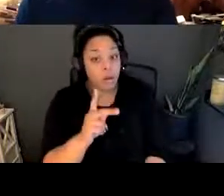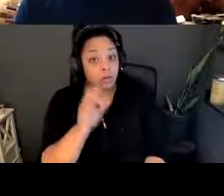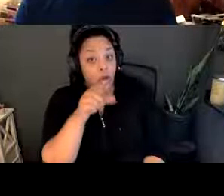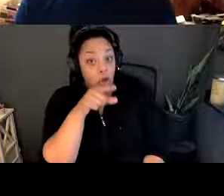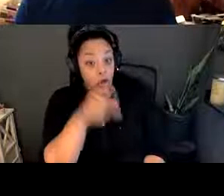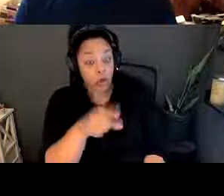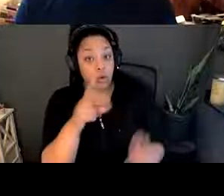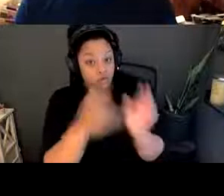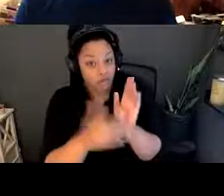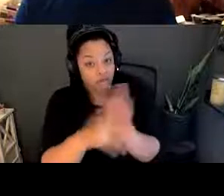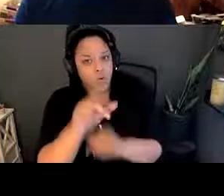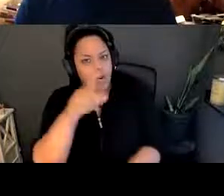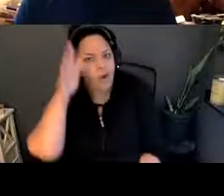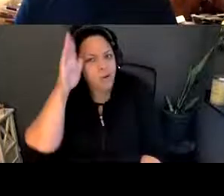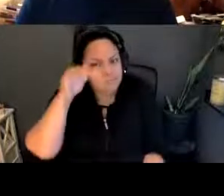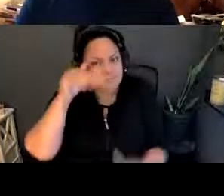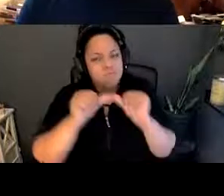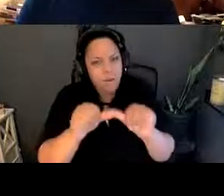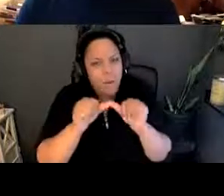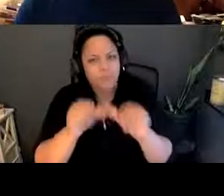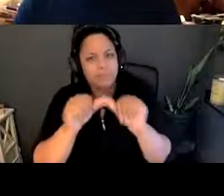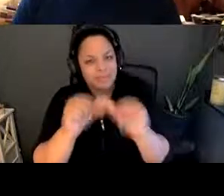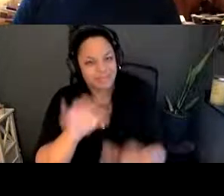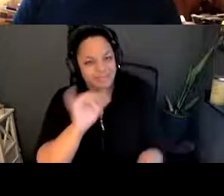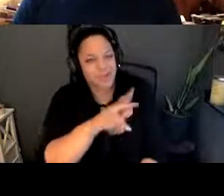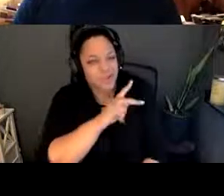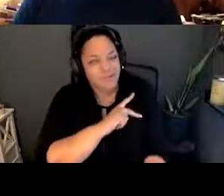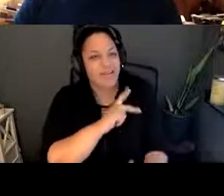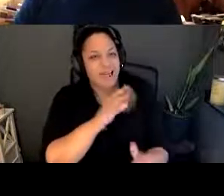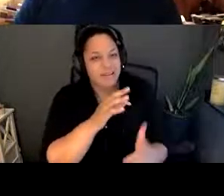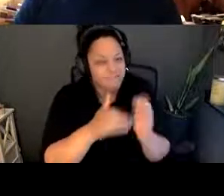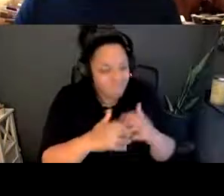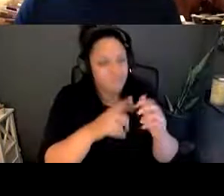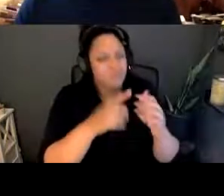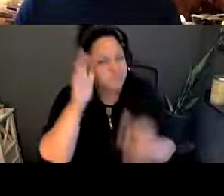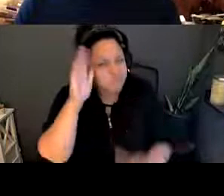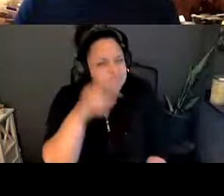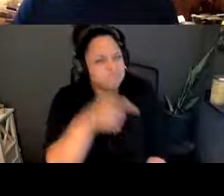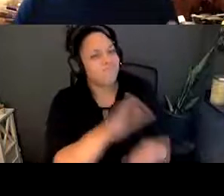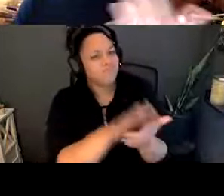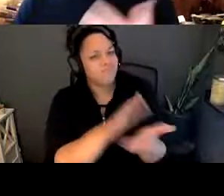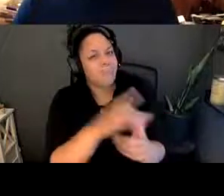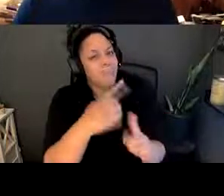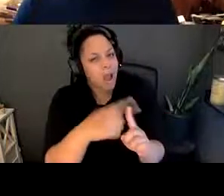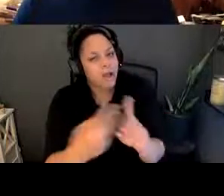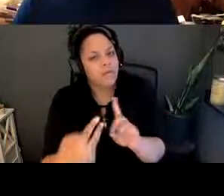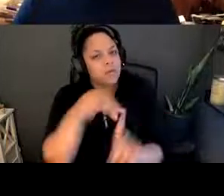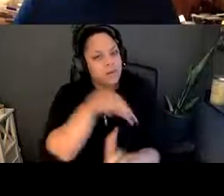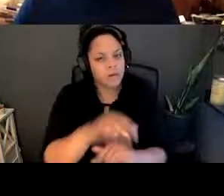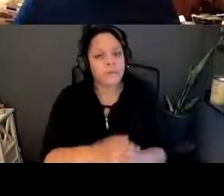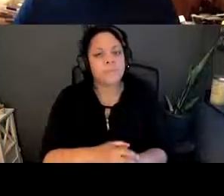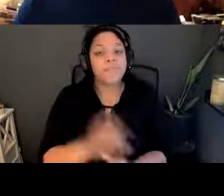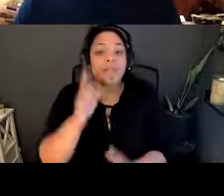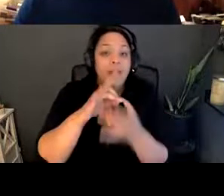keep persevering and keep persevering, right? This is wonderful. But at any rate, so, the mindfulness stress and the breathing that we do